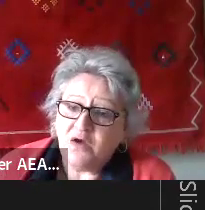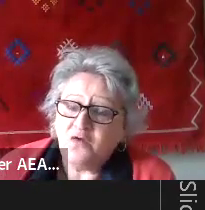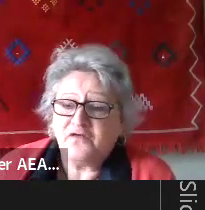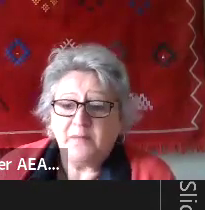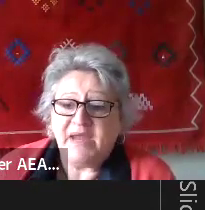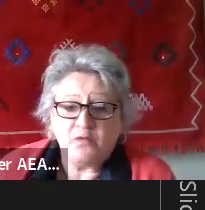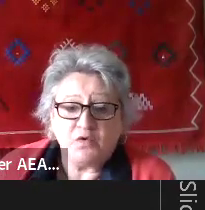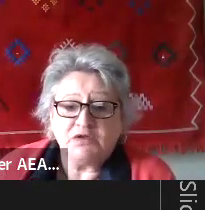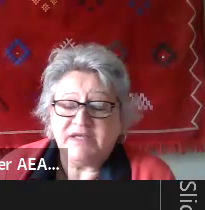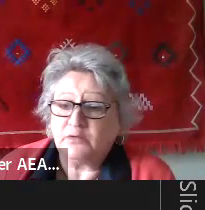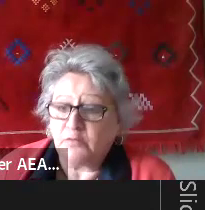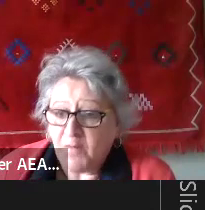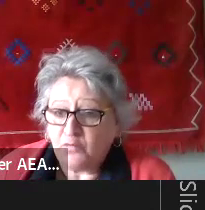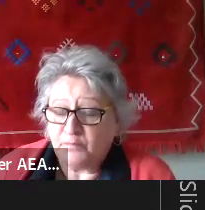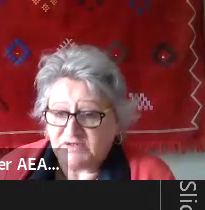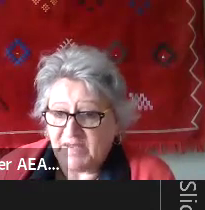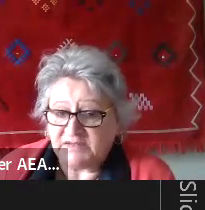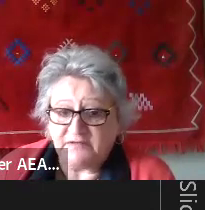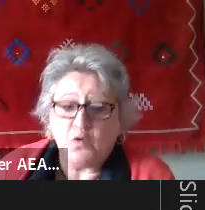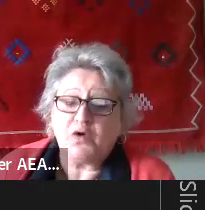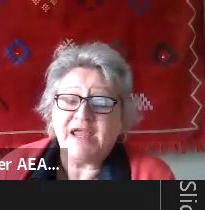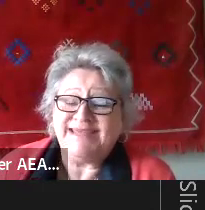We know from a rural and a remote